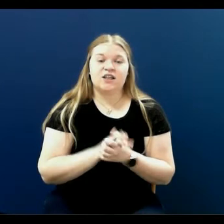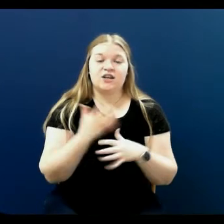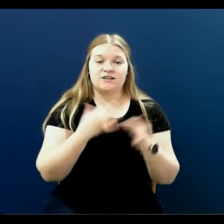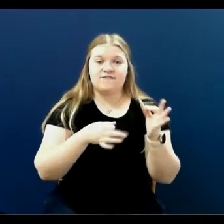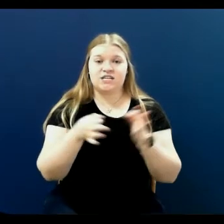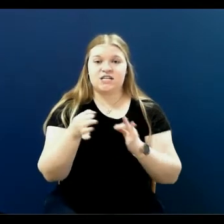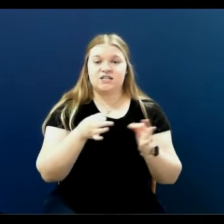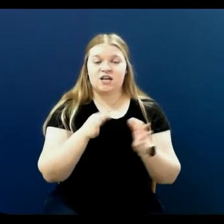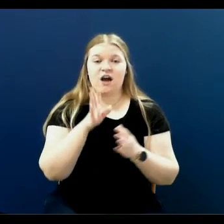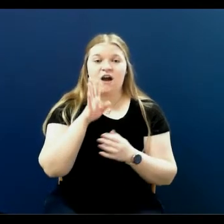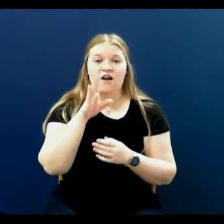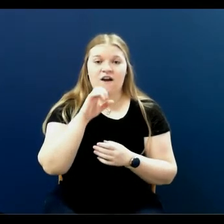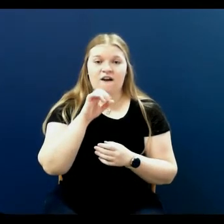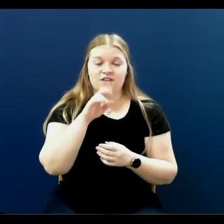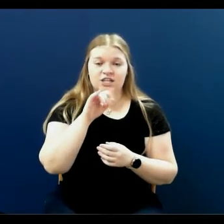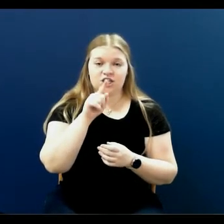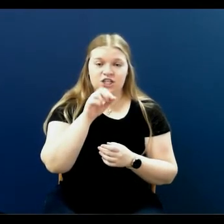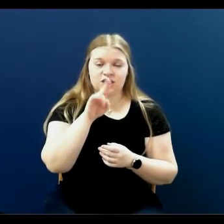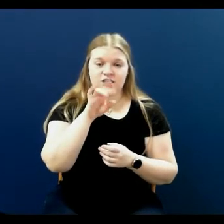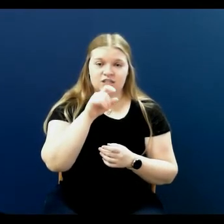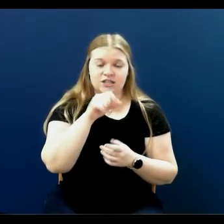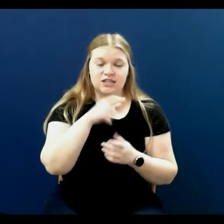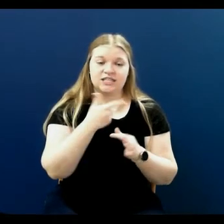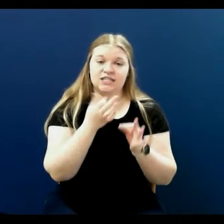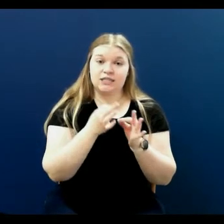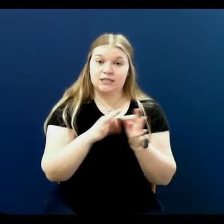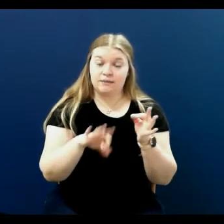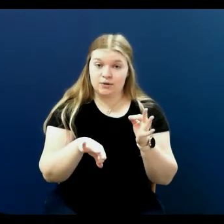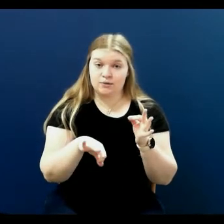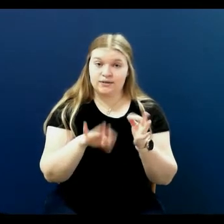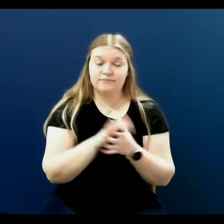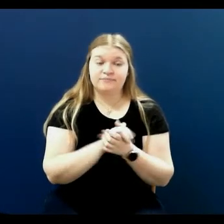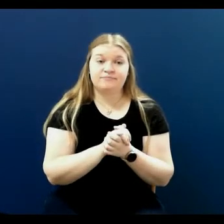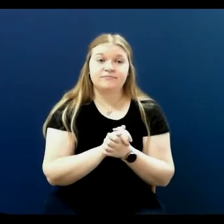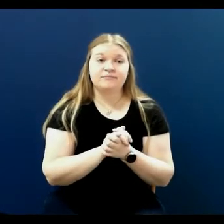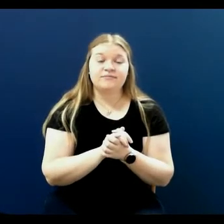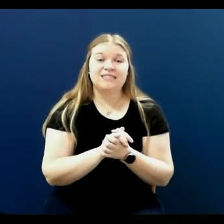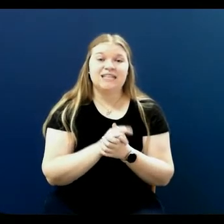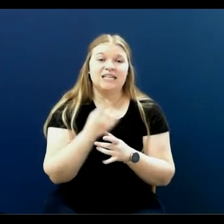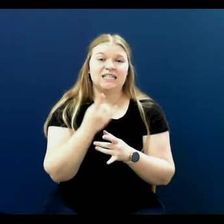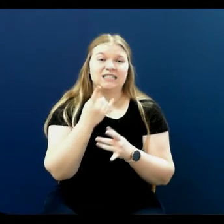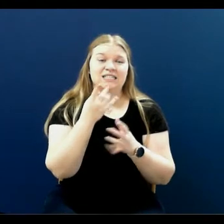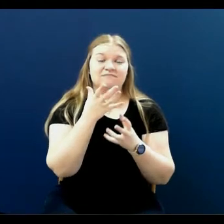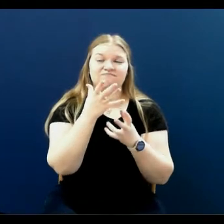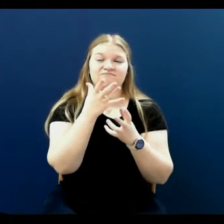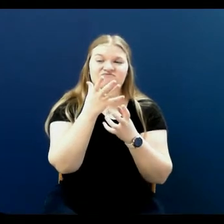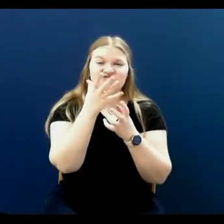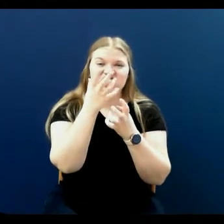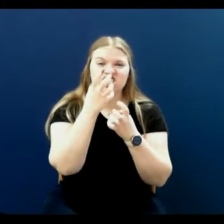you. Covetousness is simple. It's the insidious greed. It's an